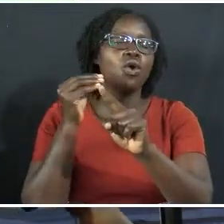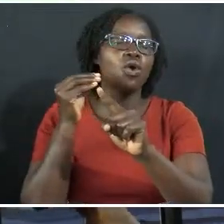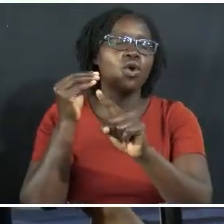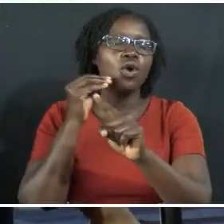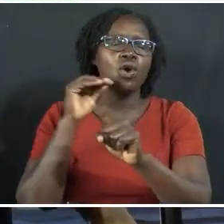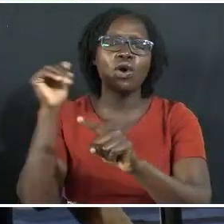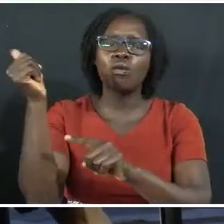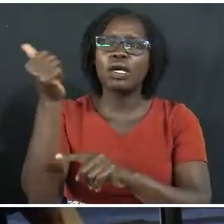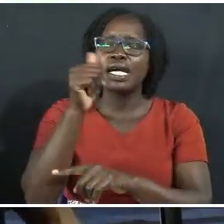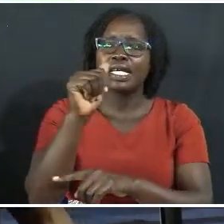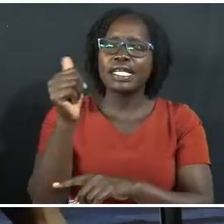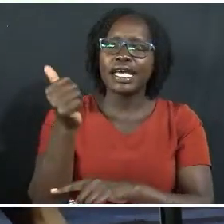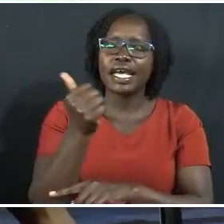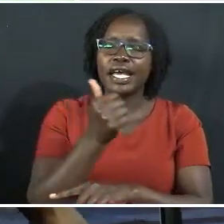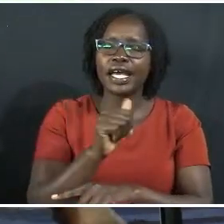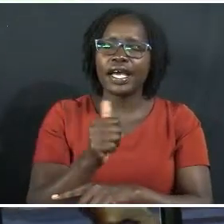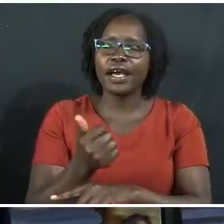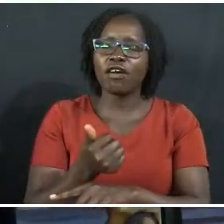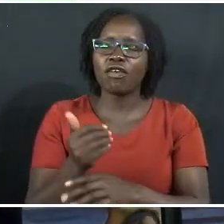God bless you.